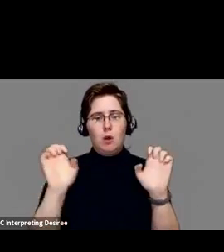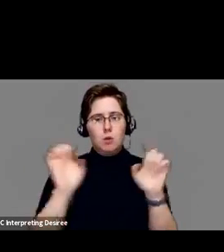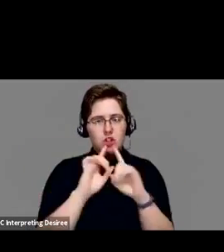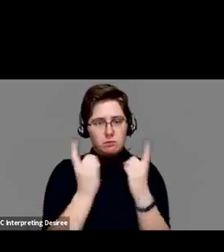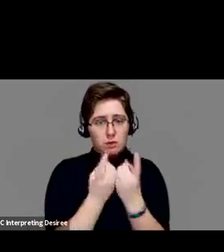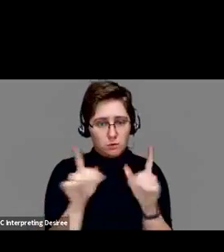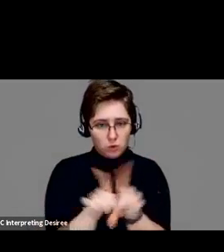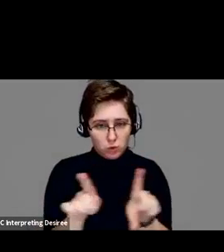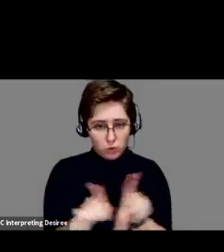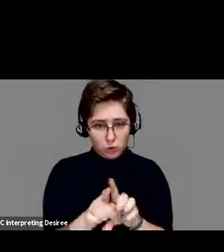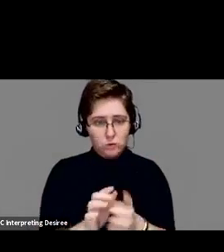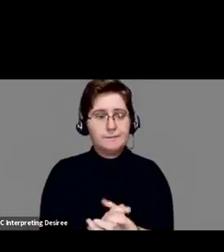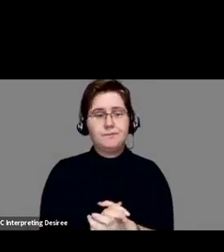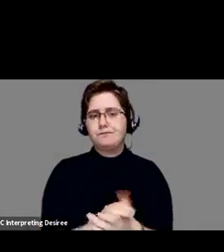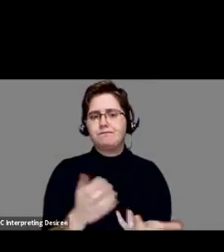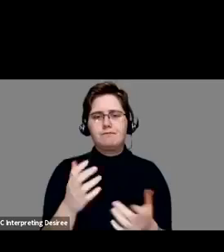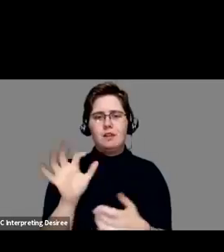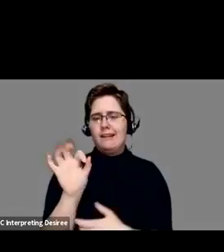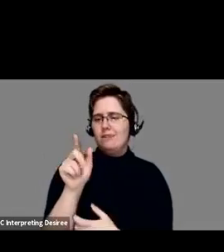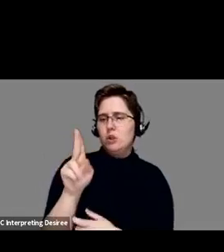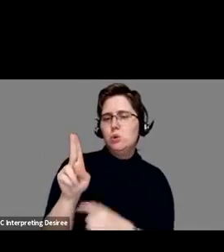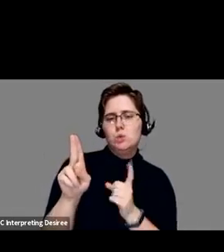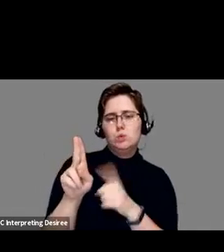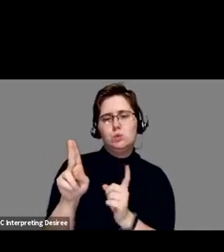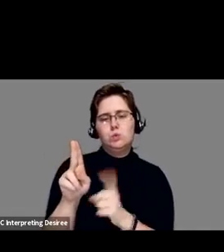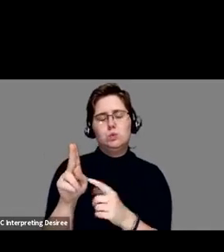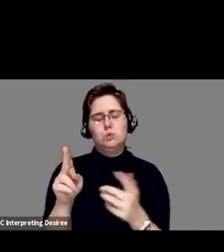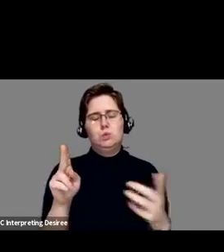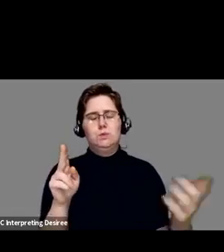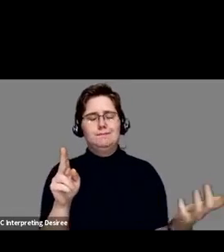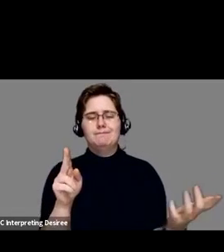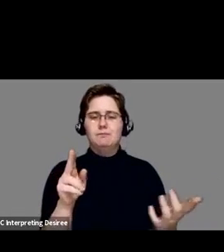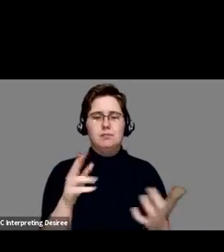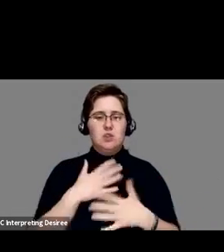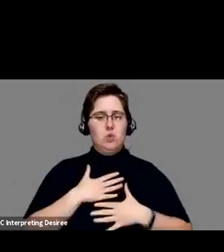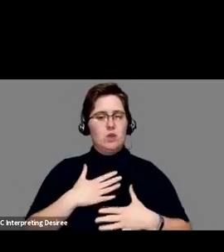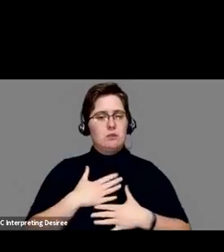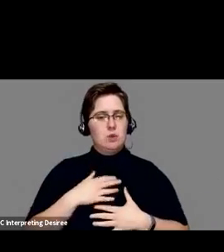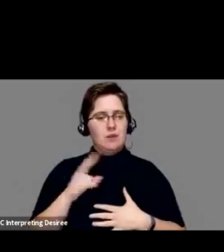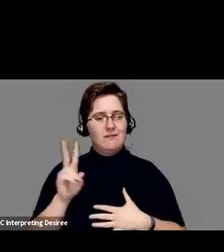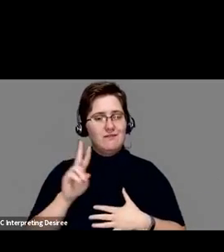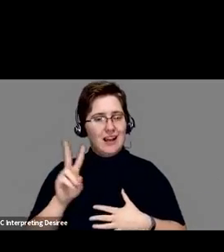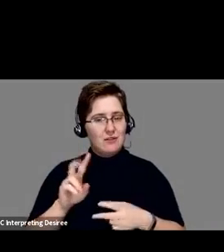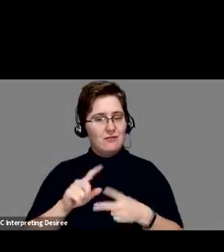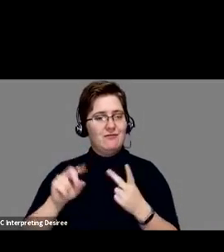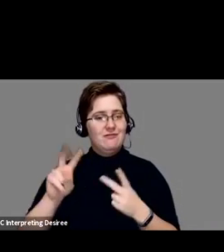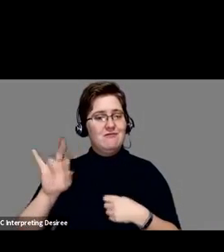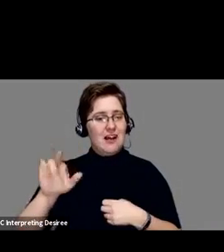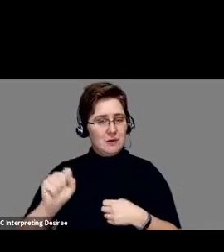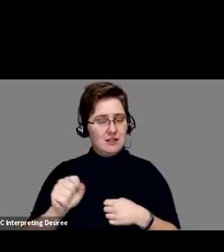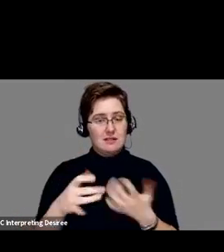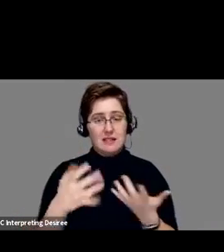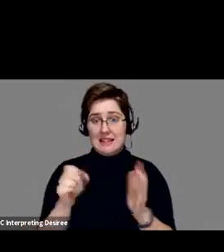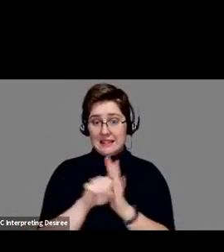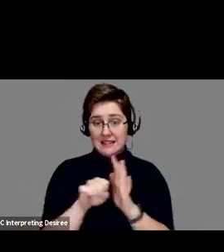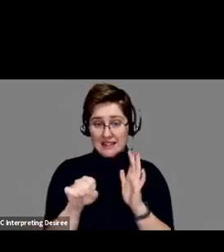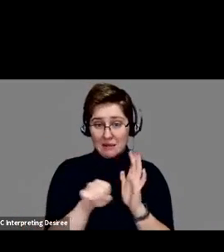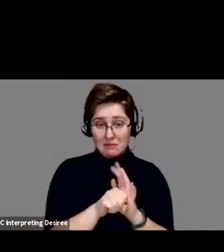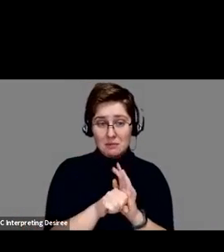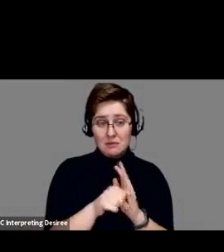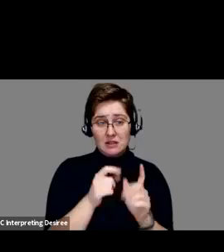department. Influenza is a respiratory virus, and the symptoms